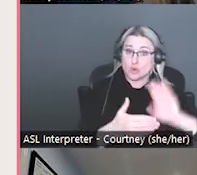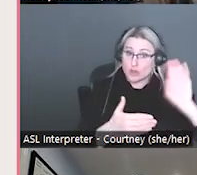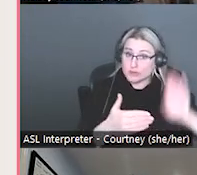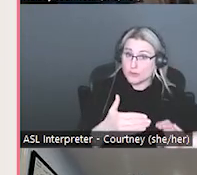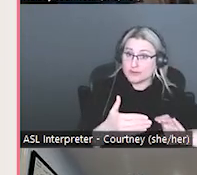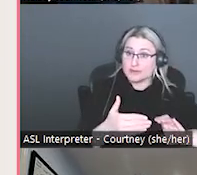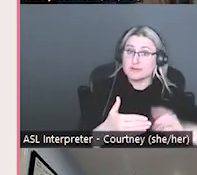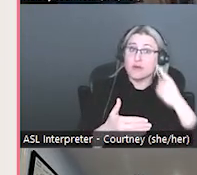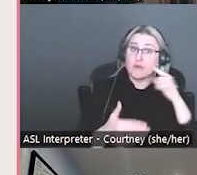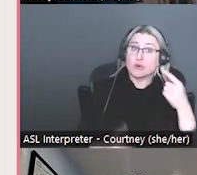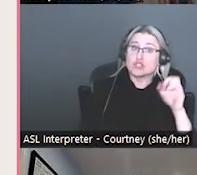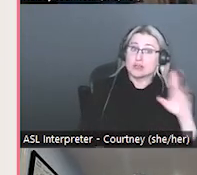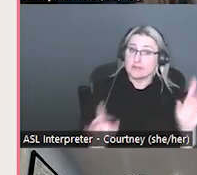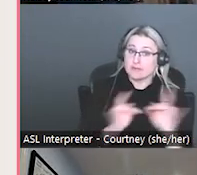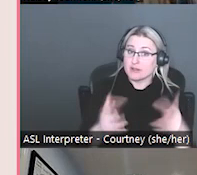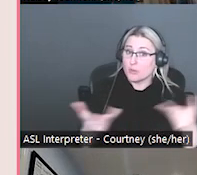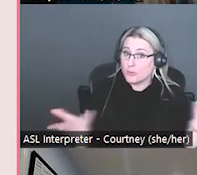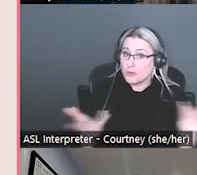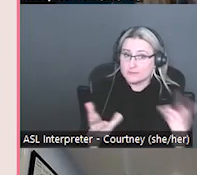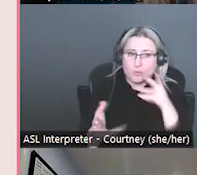situations of gendered violence.